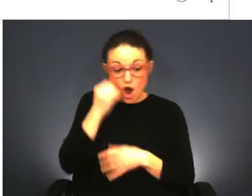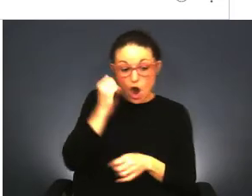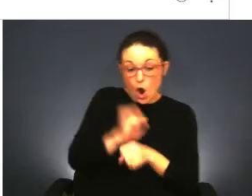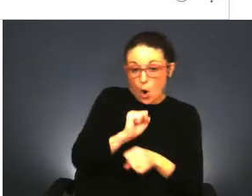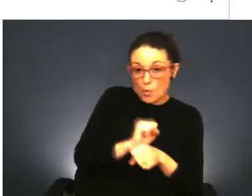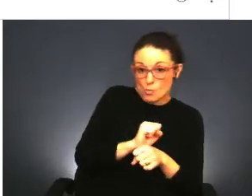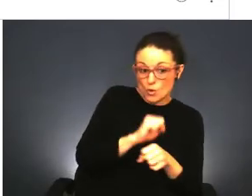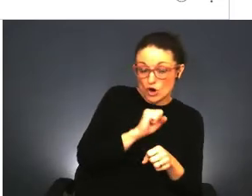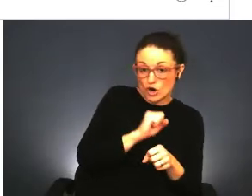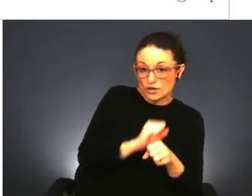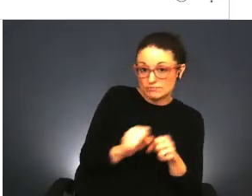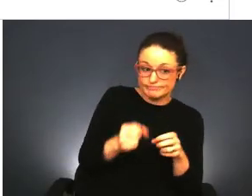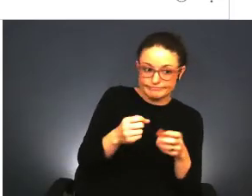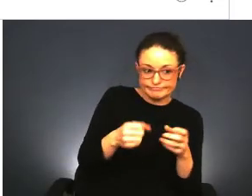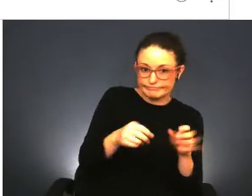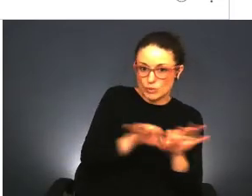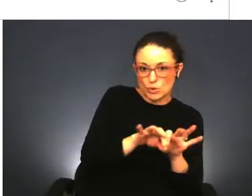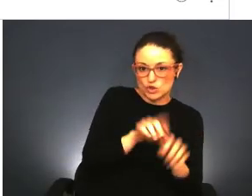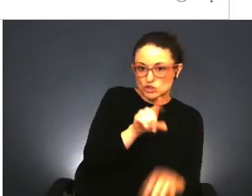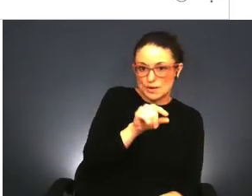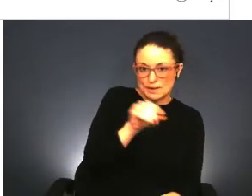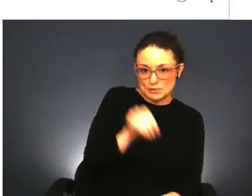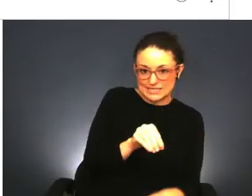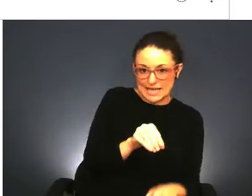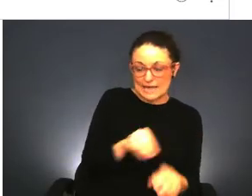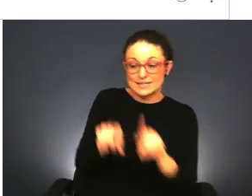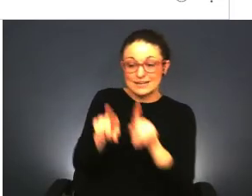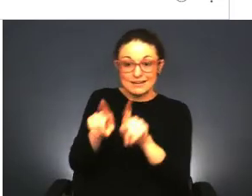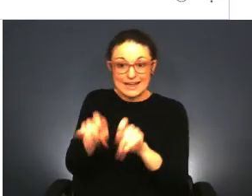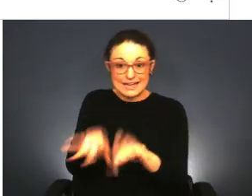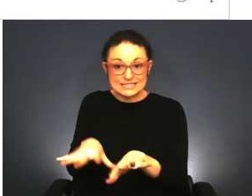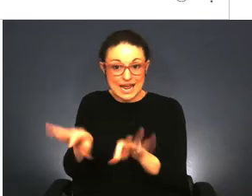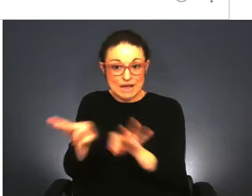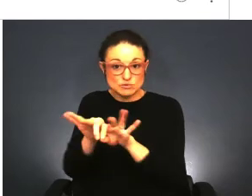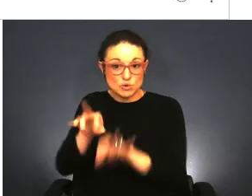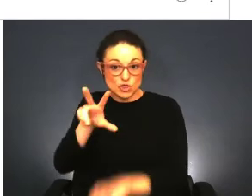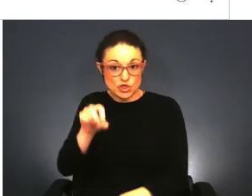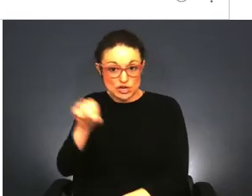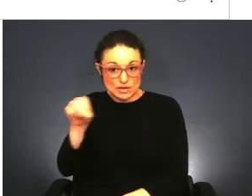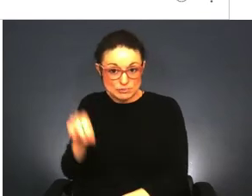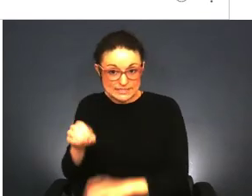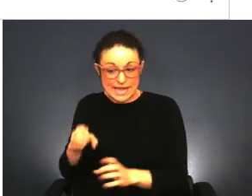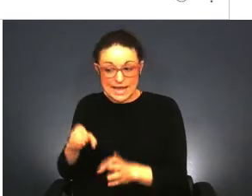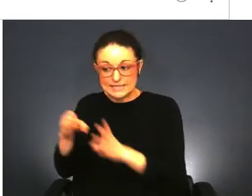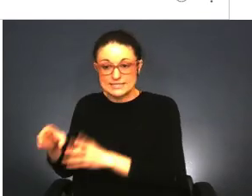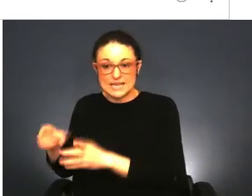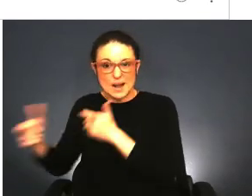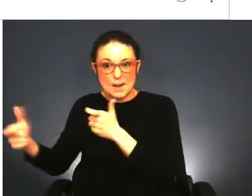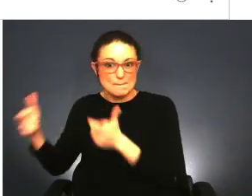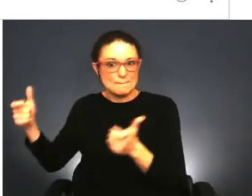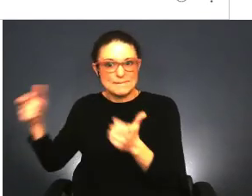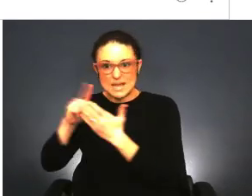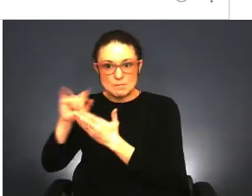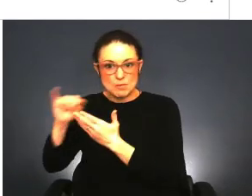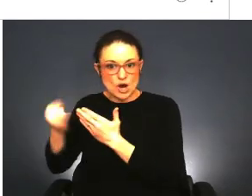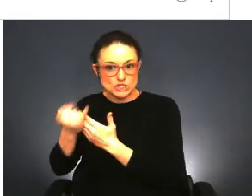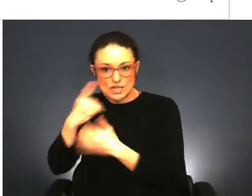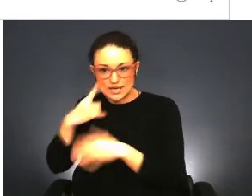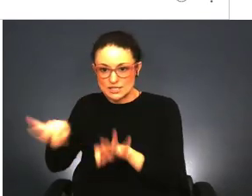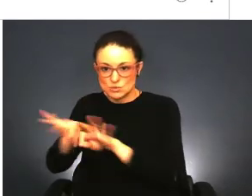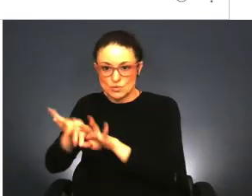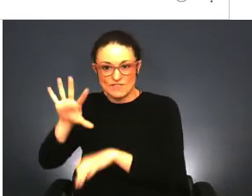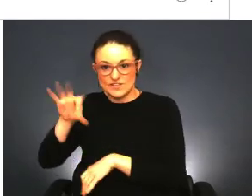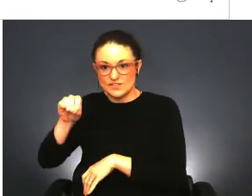worth 20%, my exams are going to be worth 30%, and you're going to have a big project that's worth 50% of